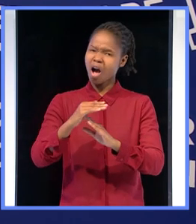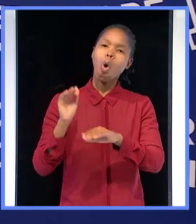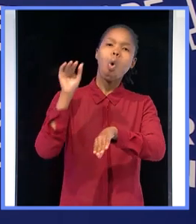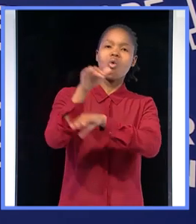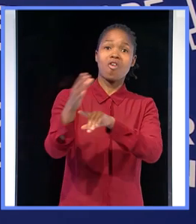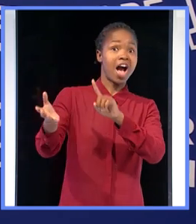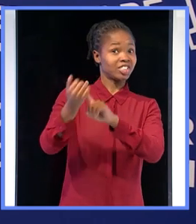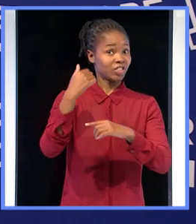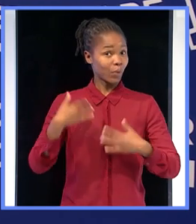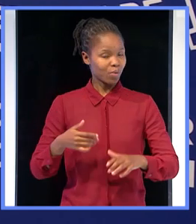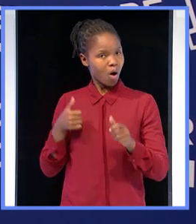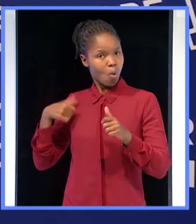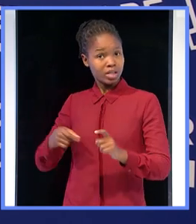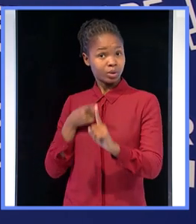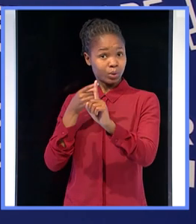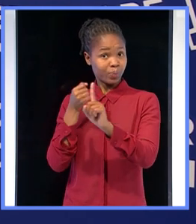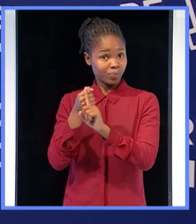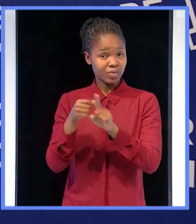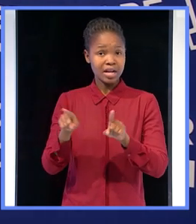vir die